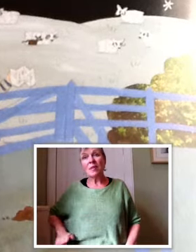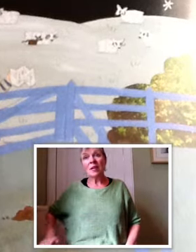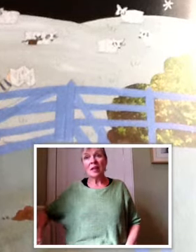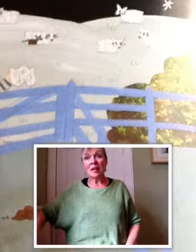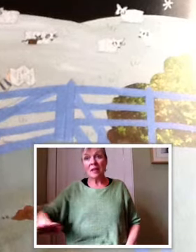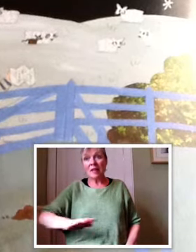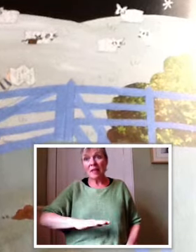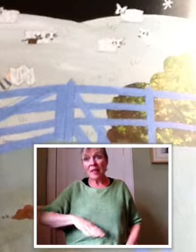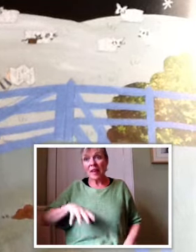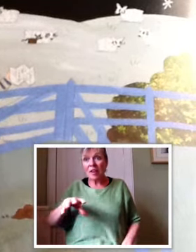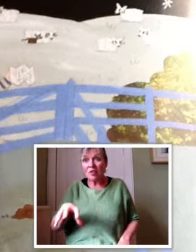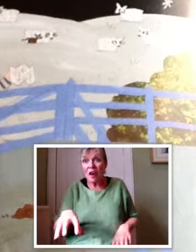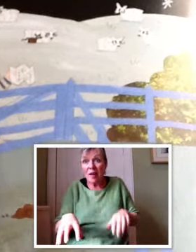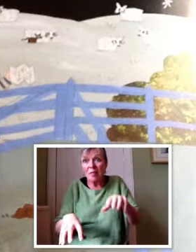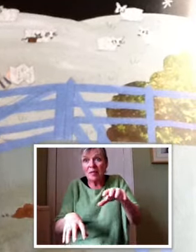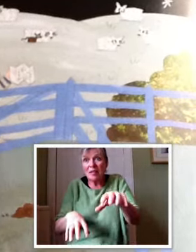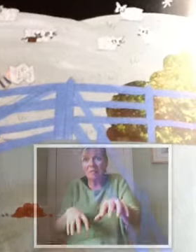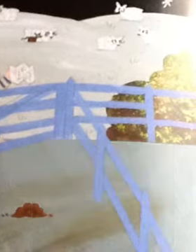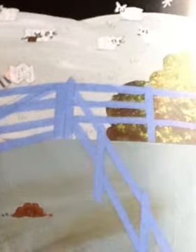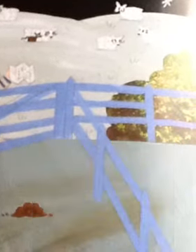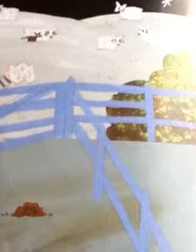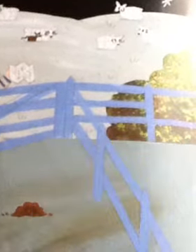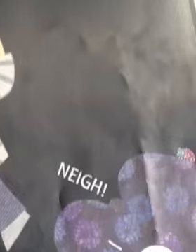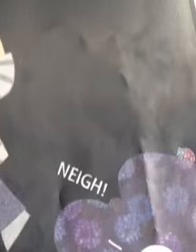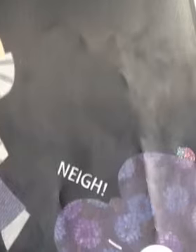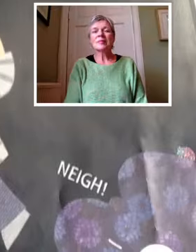farm they crept.